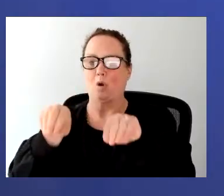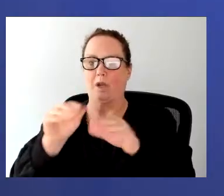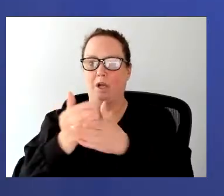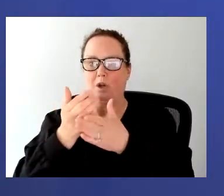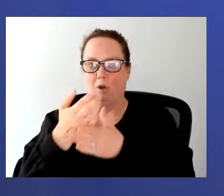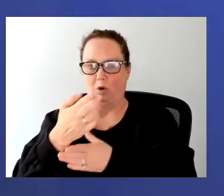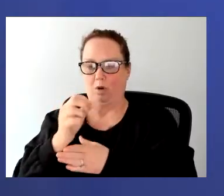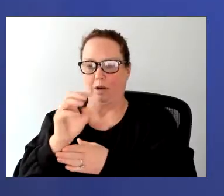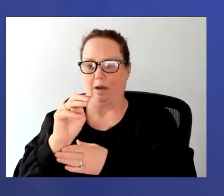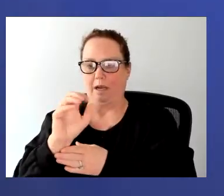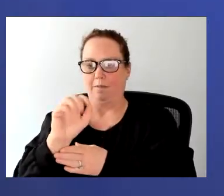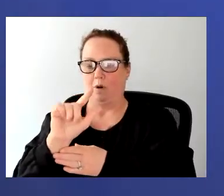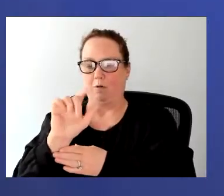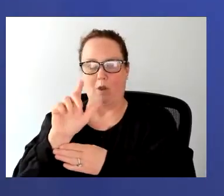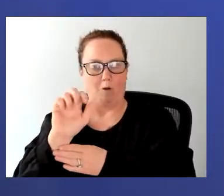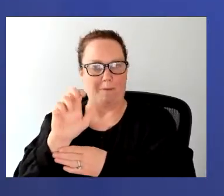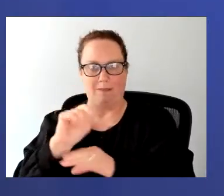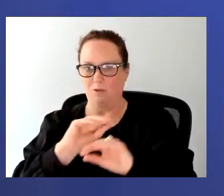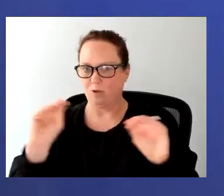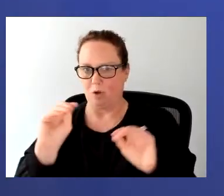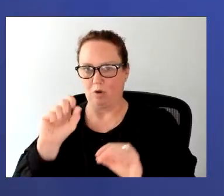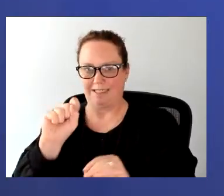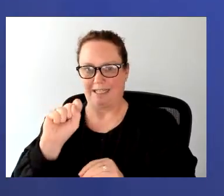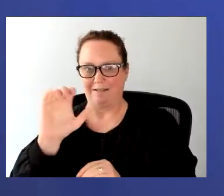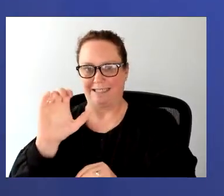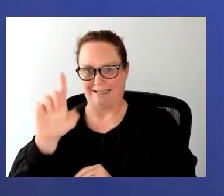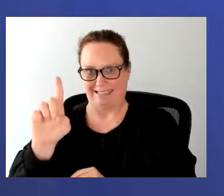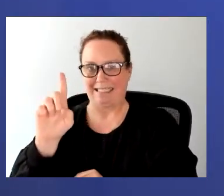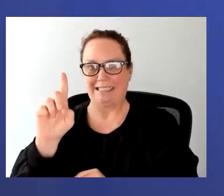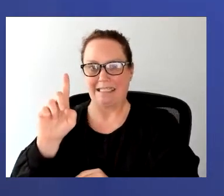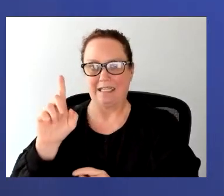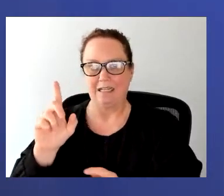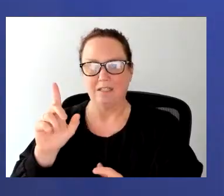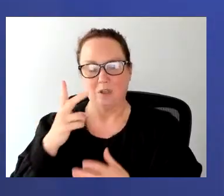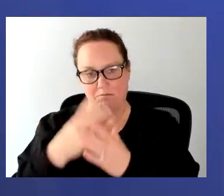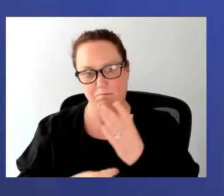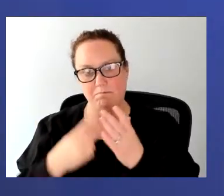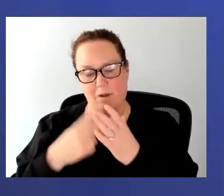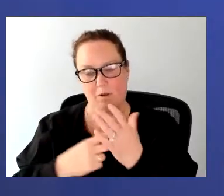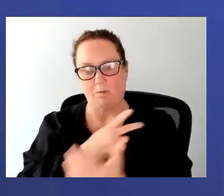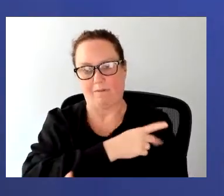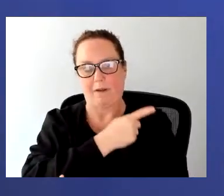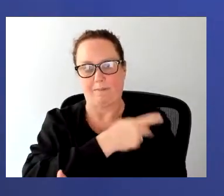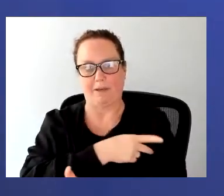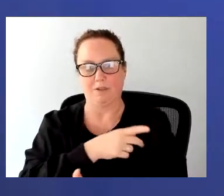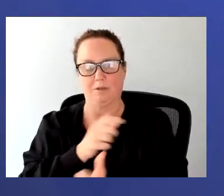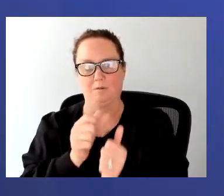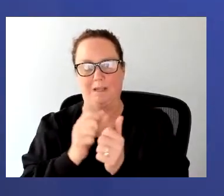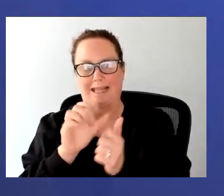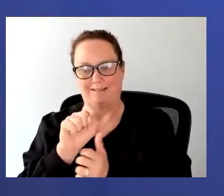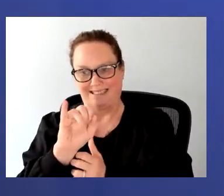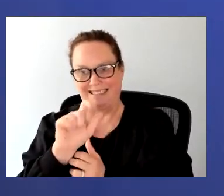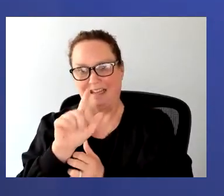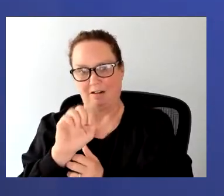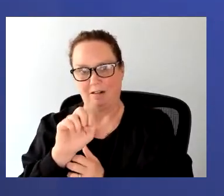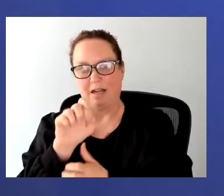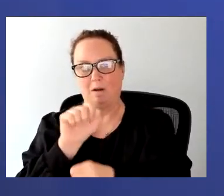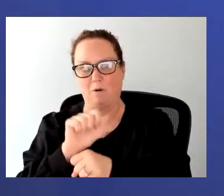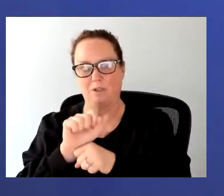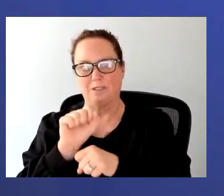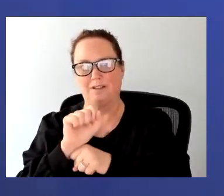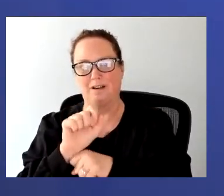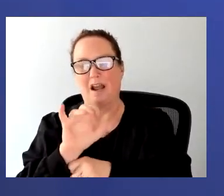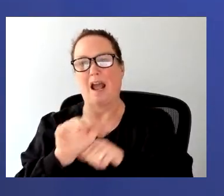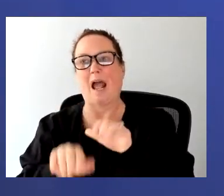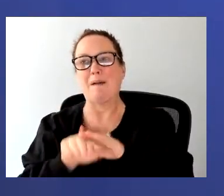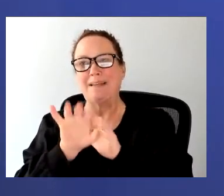does not sickle. So in both cases, we have our patients without sickling. And this works for upwards of 90% of the